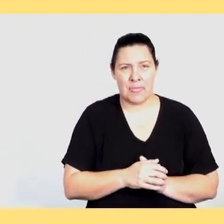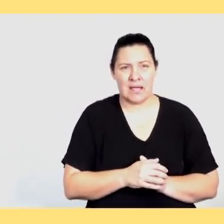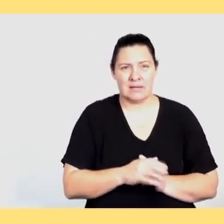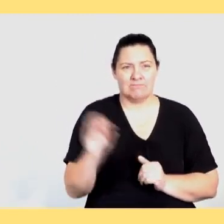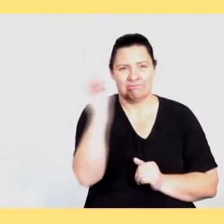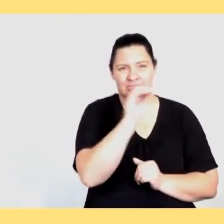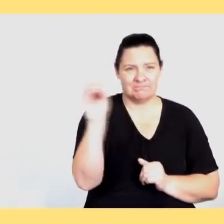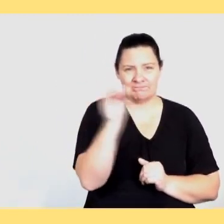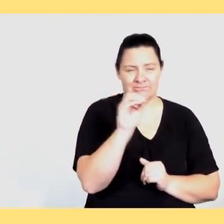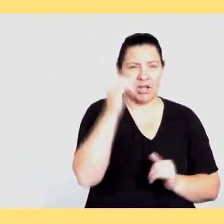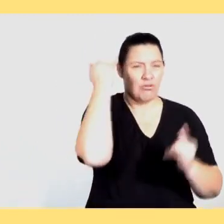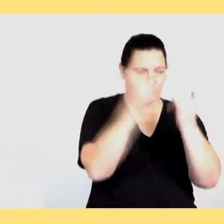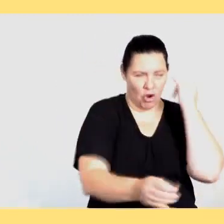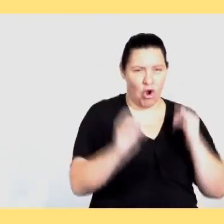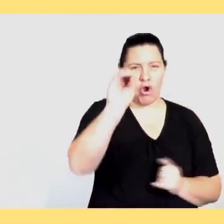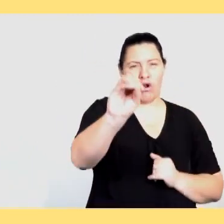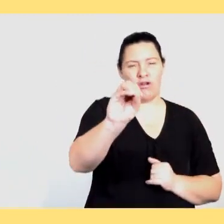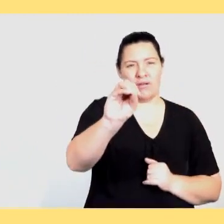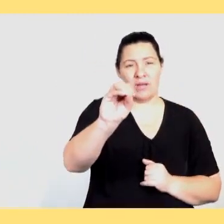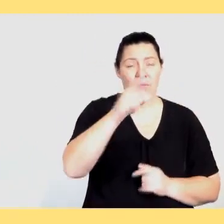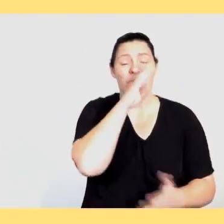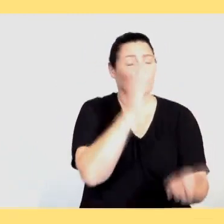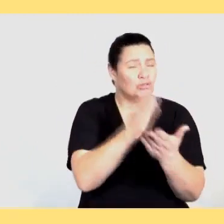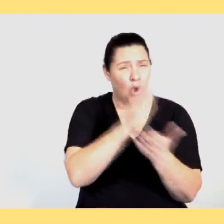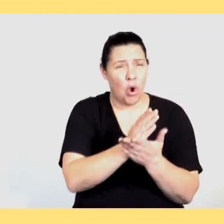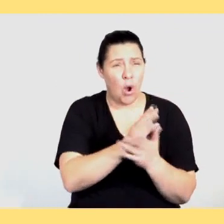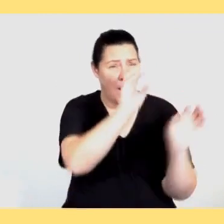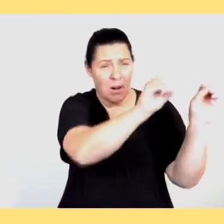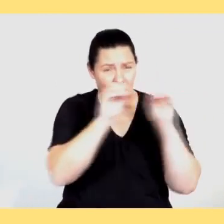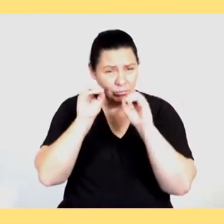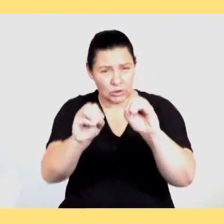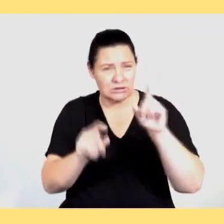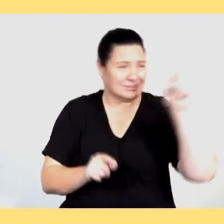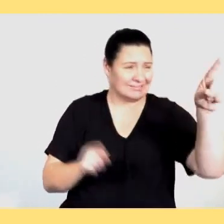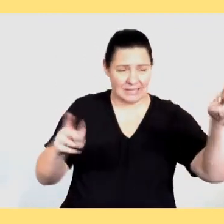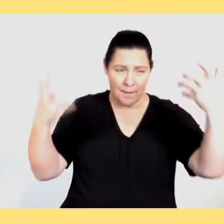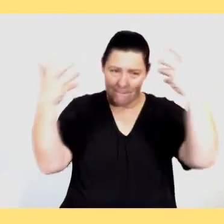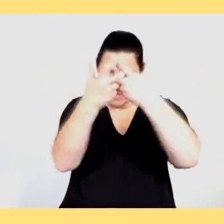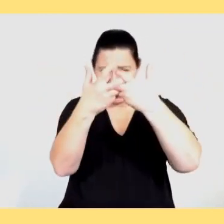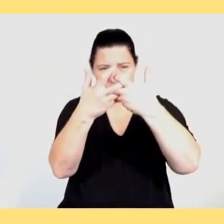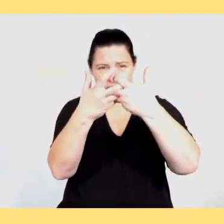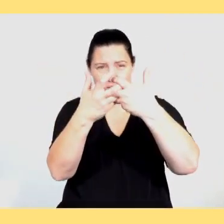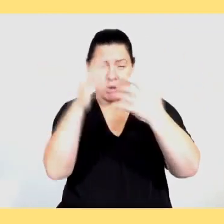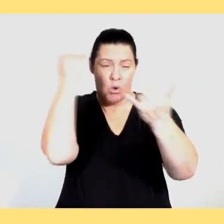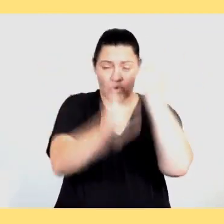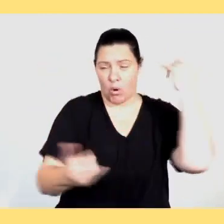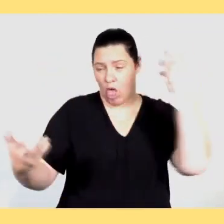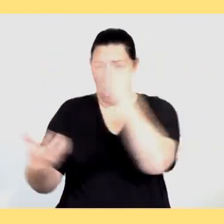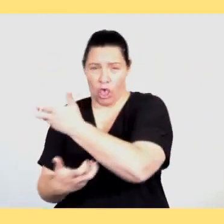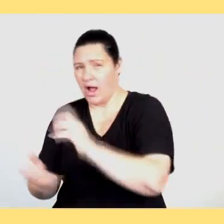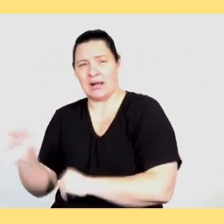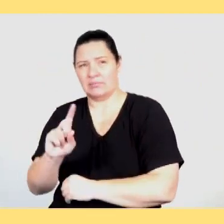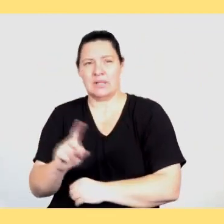Let me just correct that part. You can see here, I put in the wrong amount. Just make sure when you're posting, to the correct